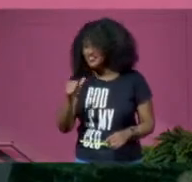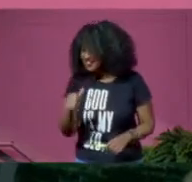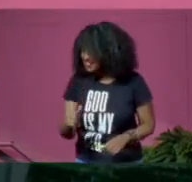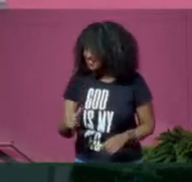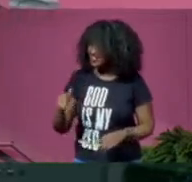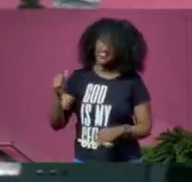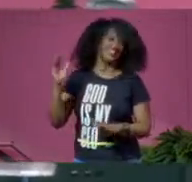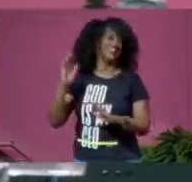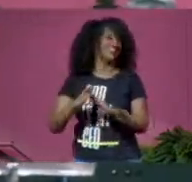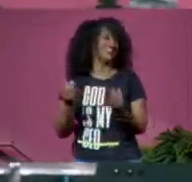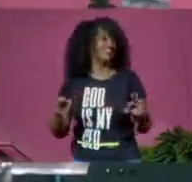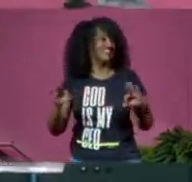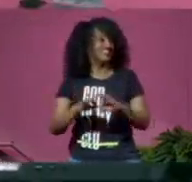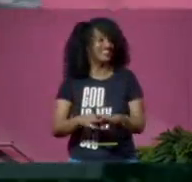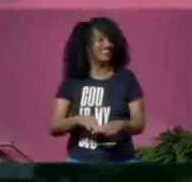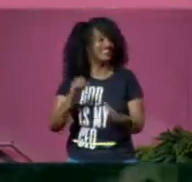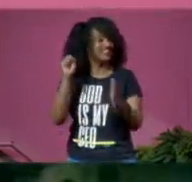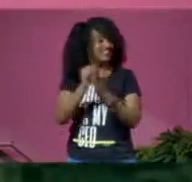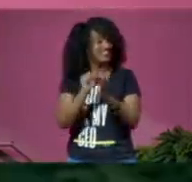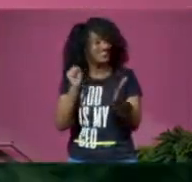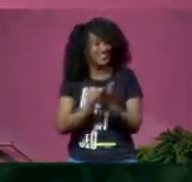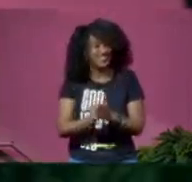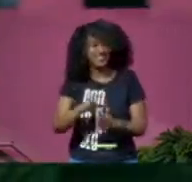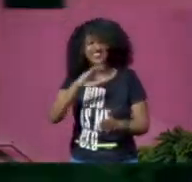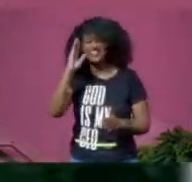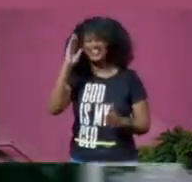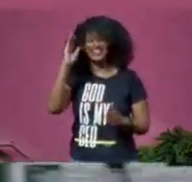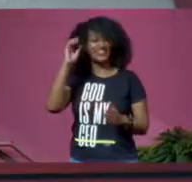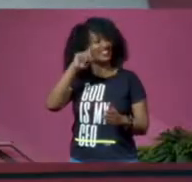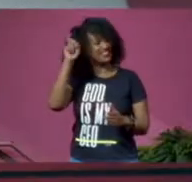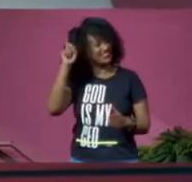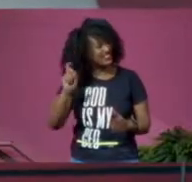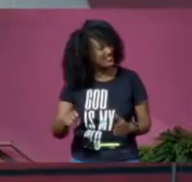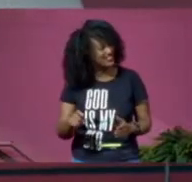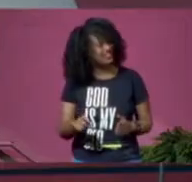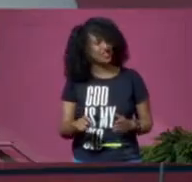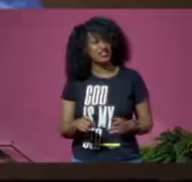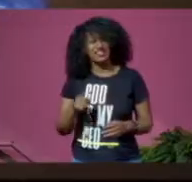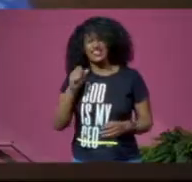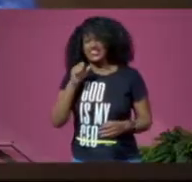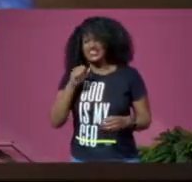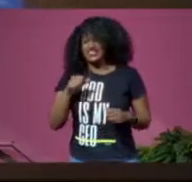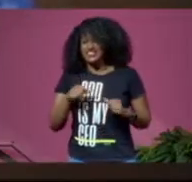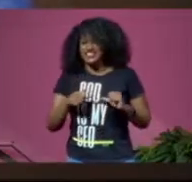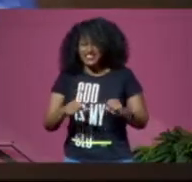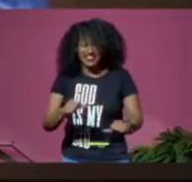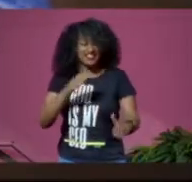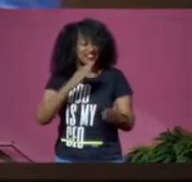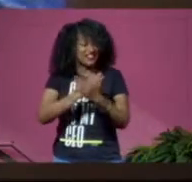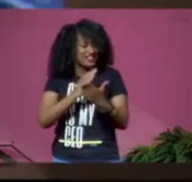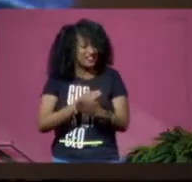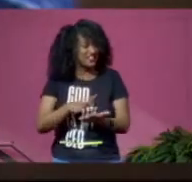billions of dollars trying to prevent you from learning who you are. Y'all ought to talk black to me in here. I